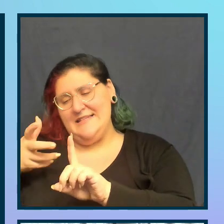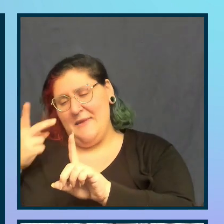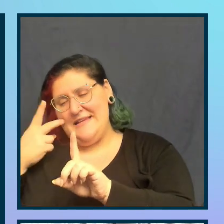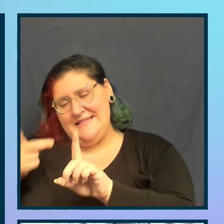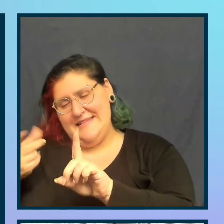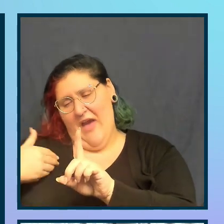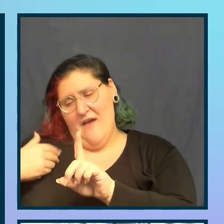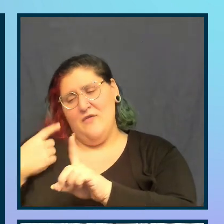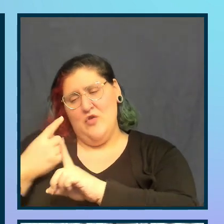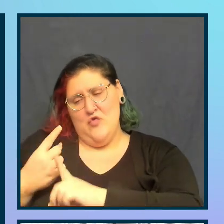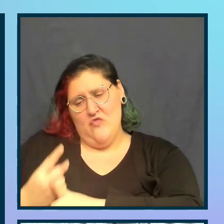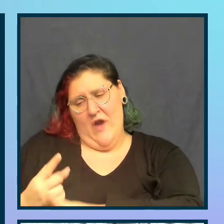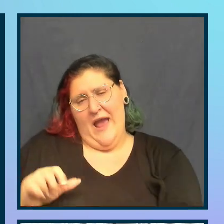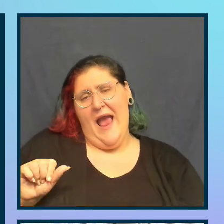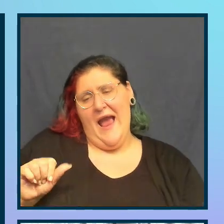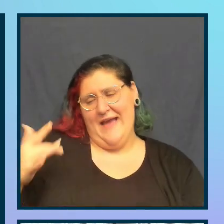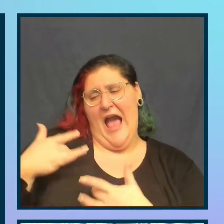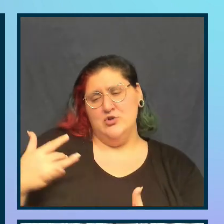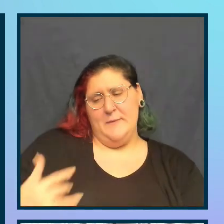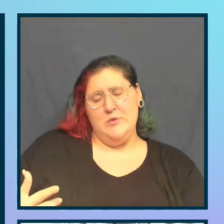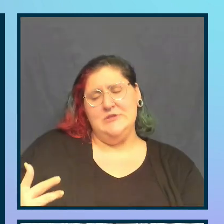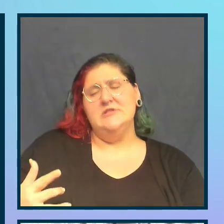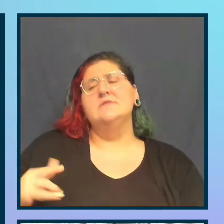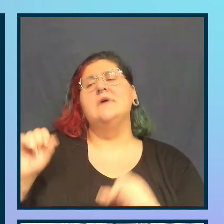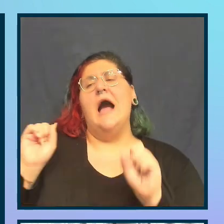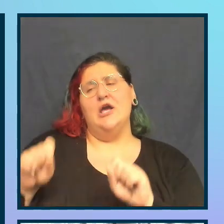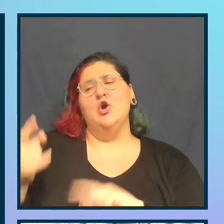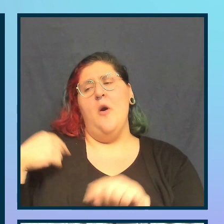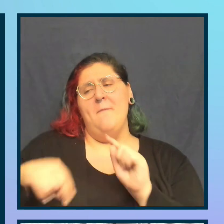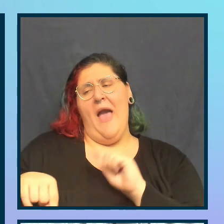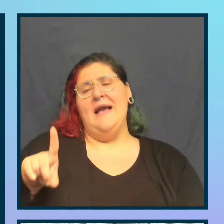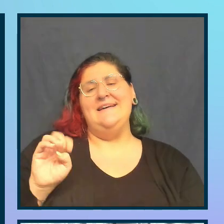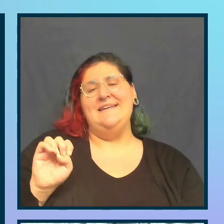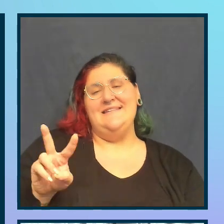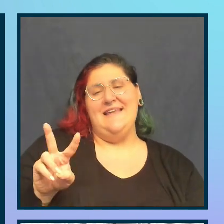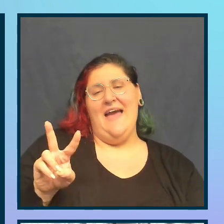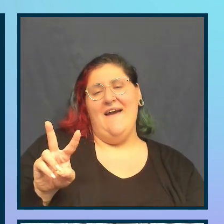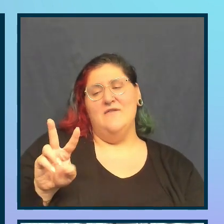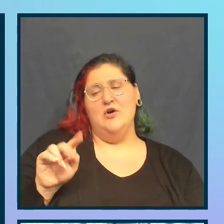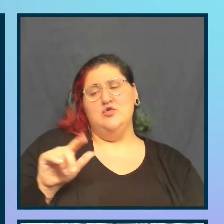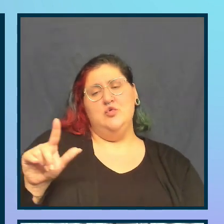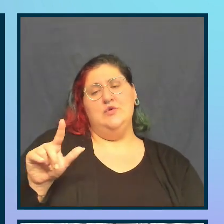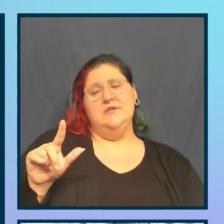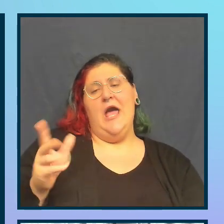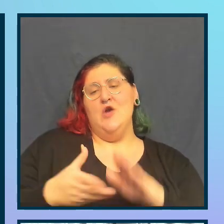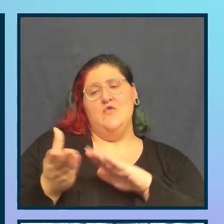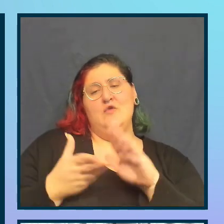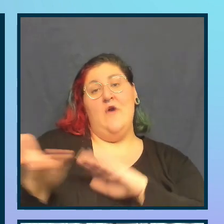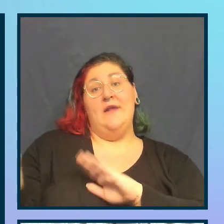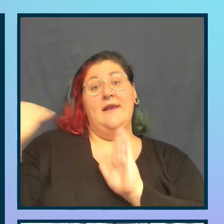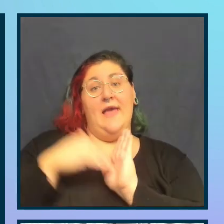So I want to go back to DevTools and go back to the Axe DevTools extension panel and actually rerun this. So I'm